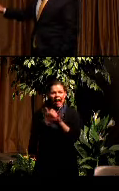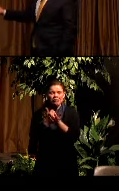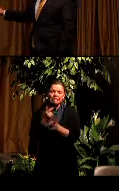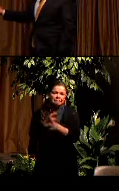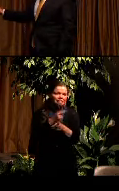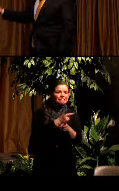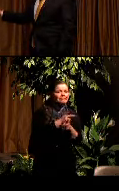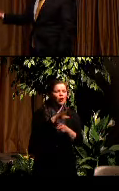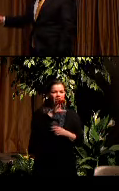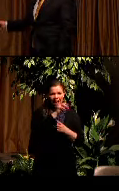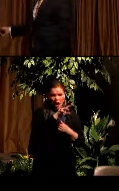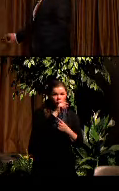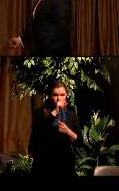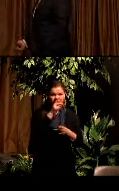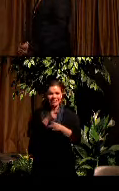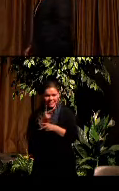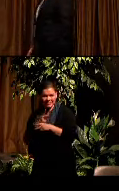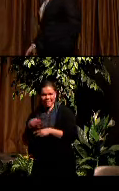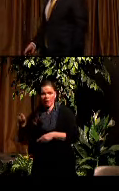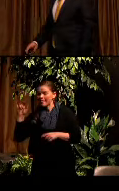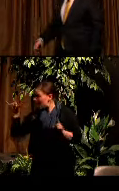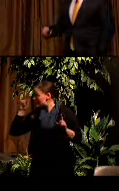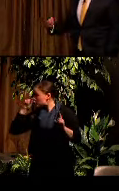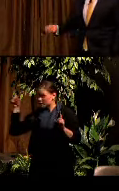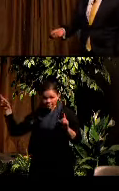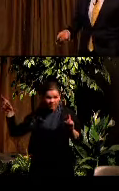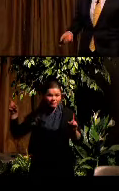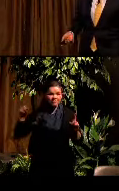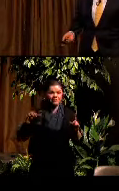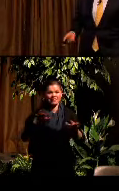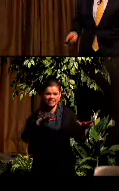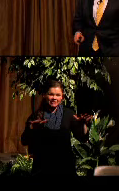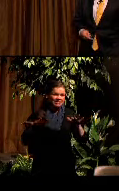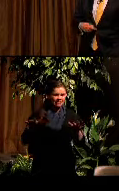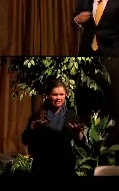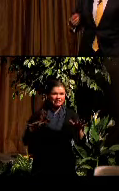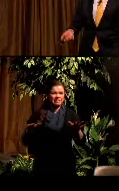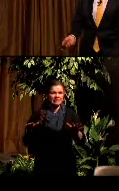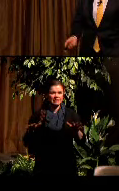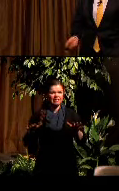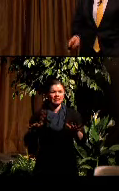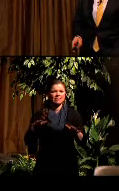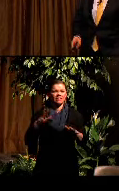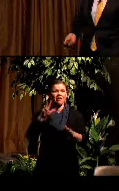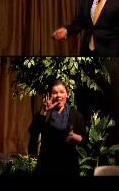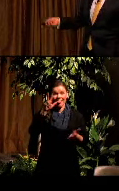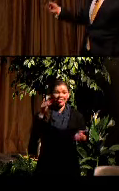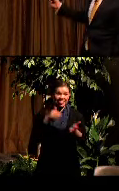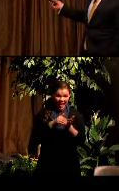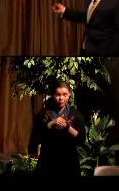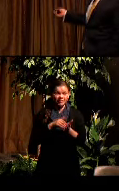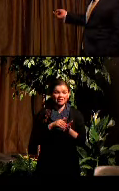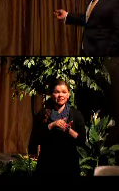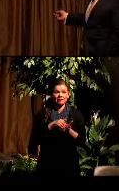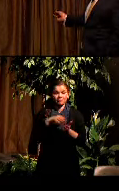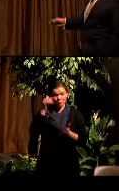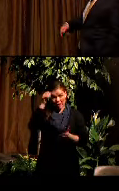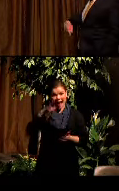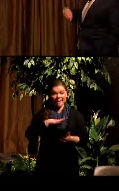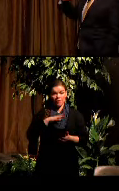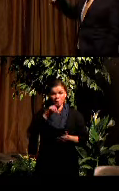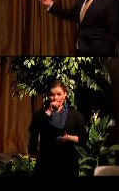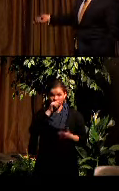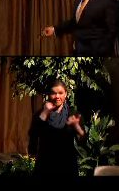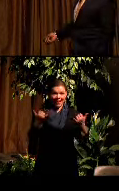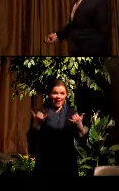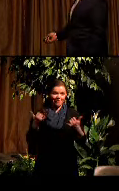about 3,400 birds now, because we recognized what the problems were, we put management into action, and now we're working on the species to